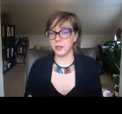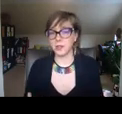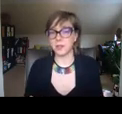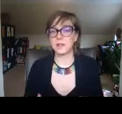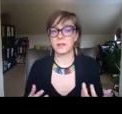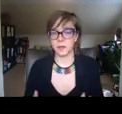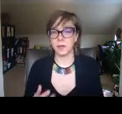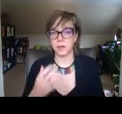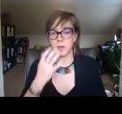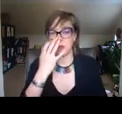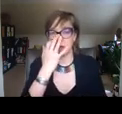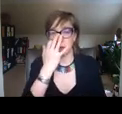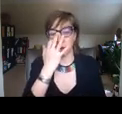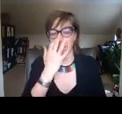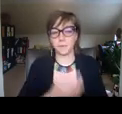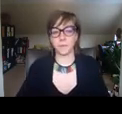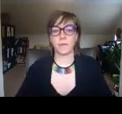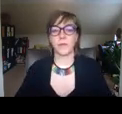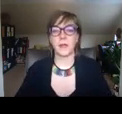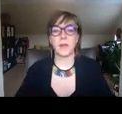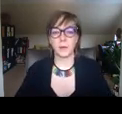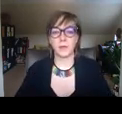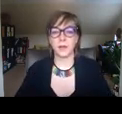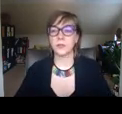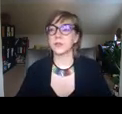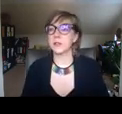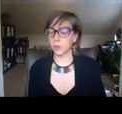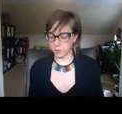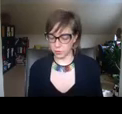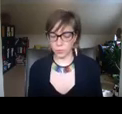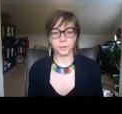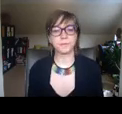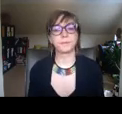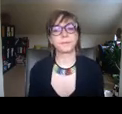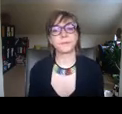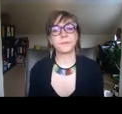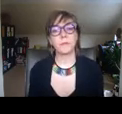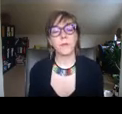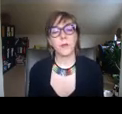a patient to feel, that providers are listening more than usual.